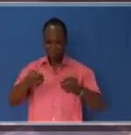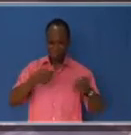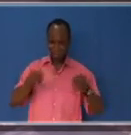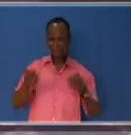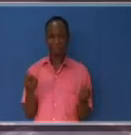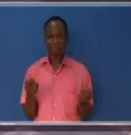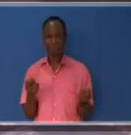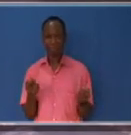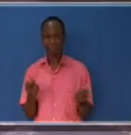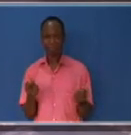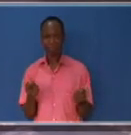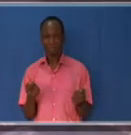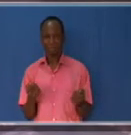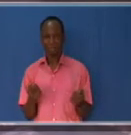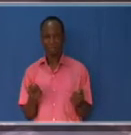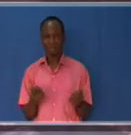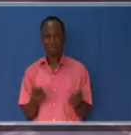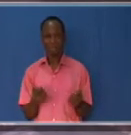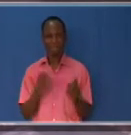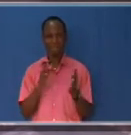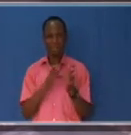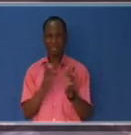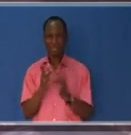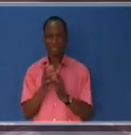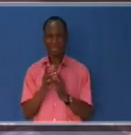Jesus Christ. And yes,